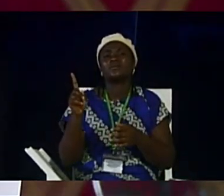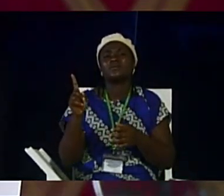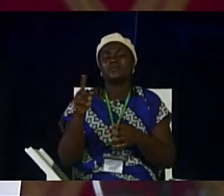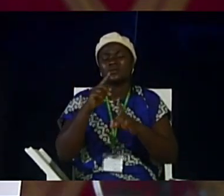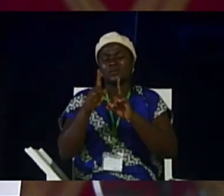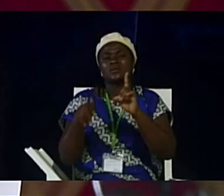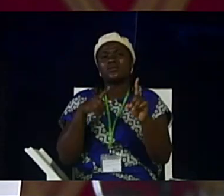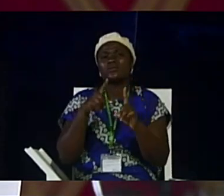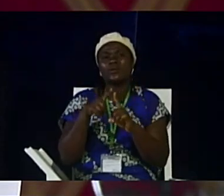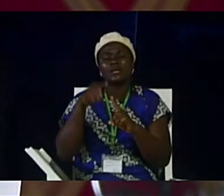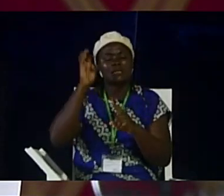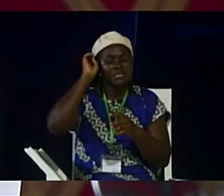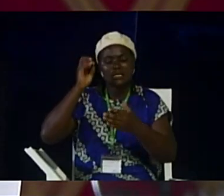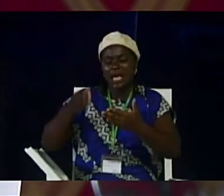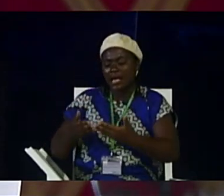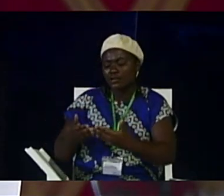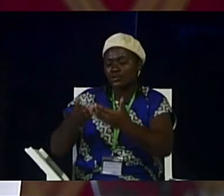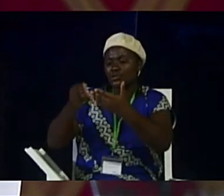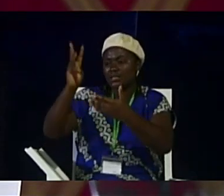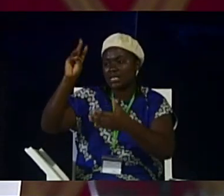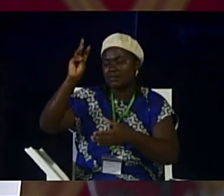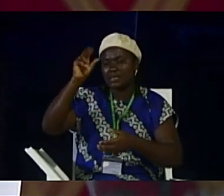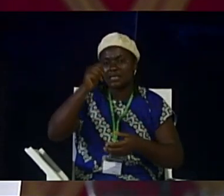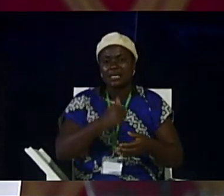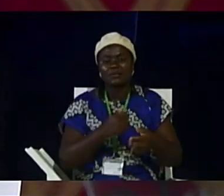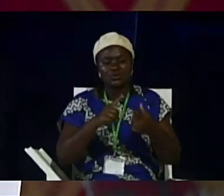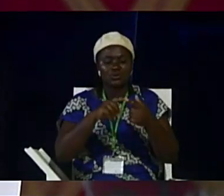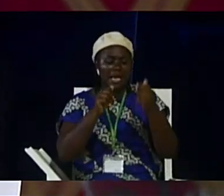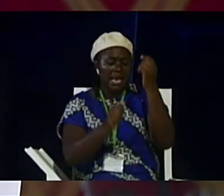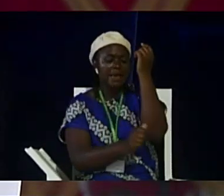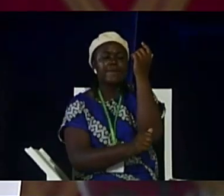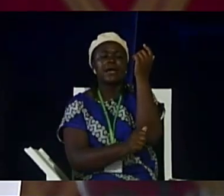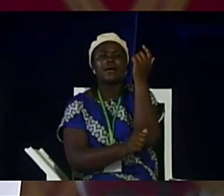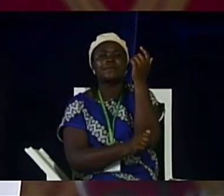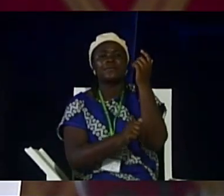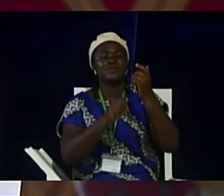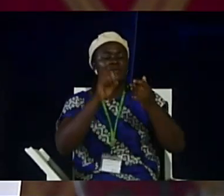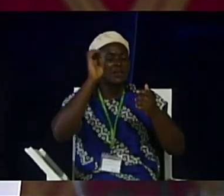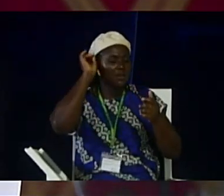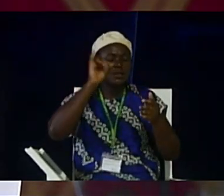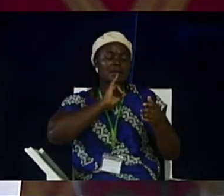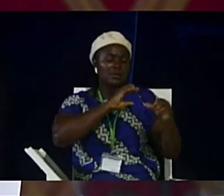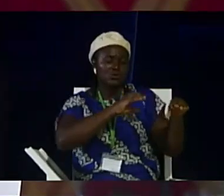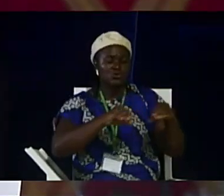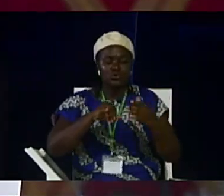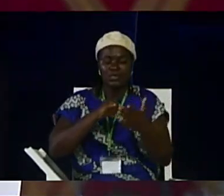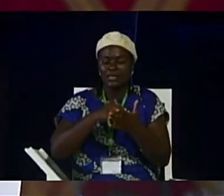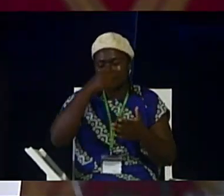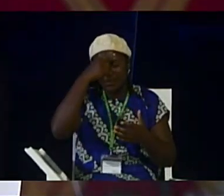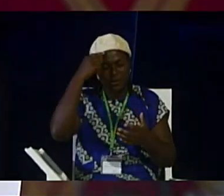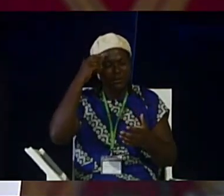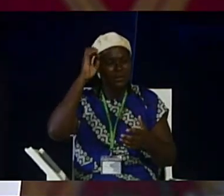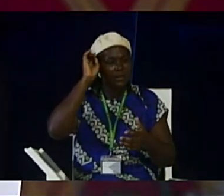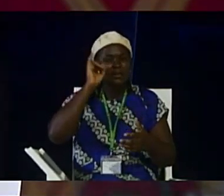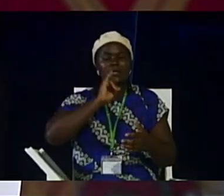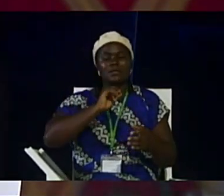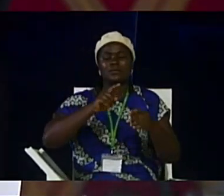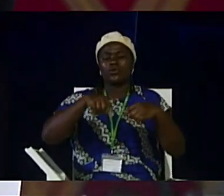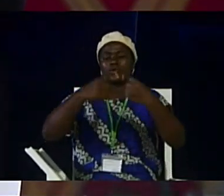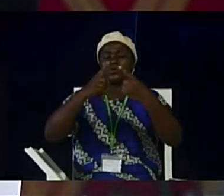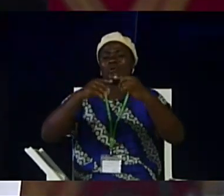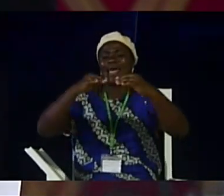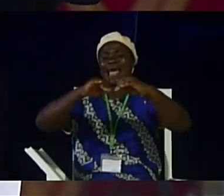he introduces himself to Abram, he is doing it because he is going to